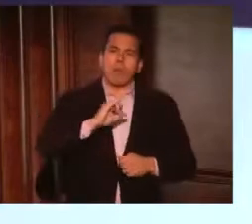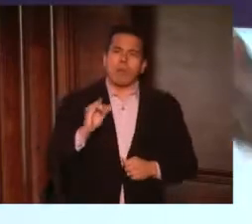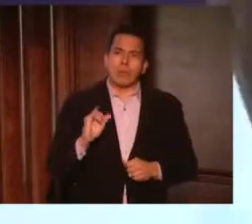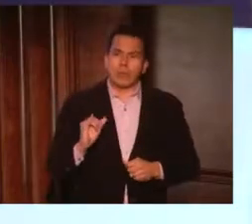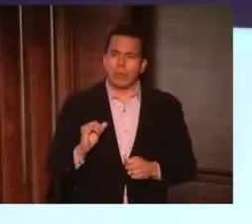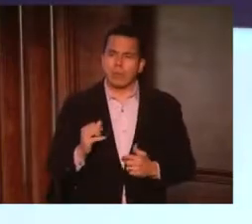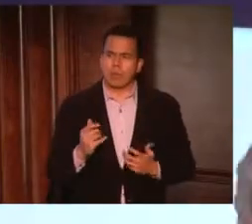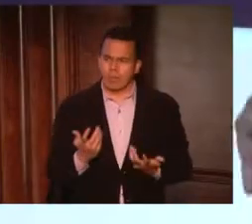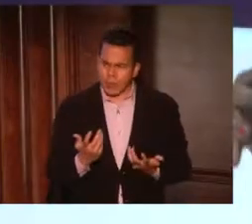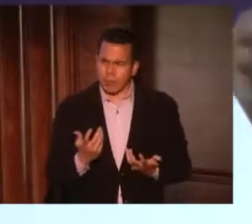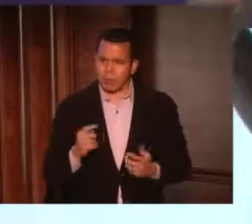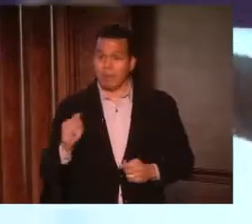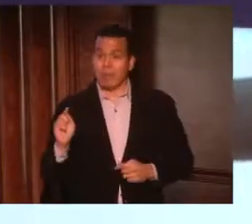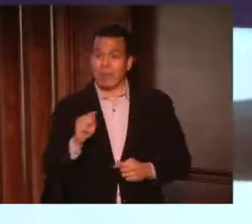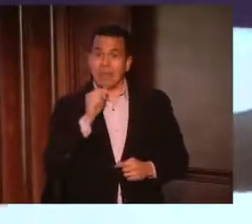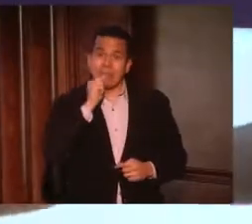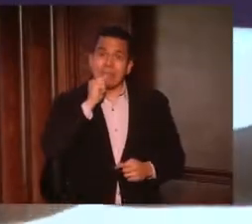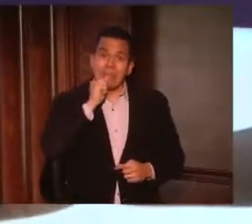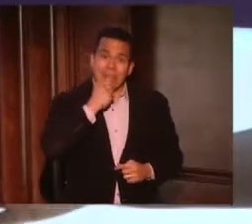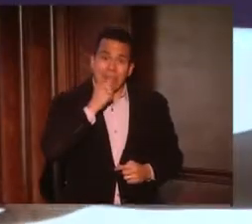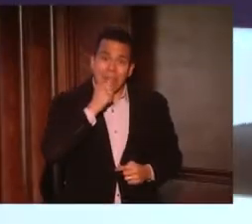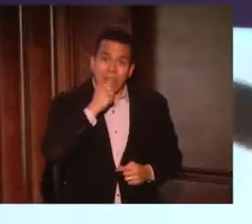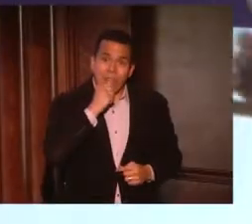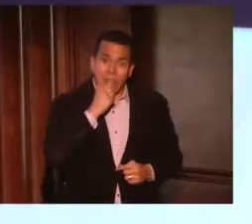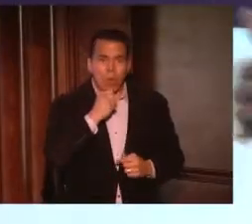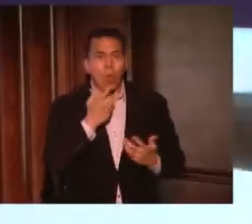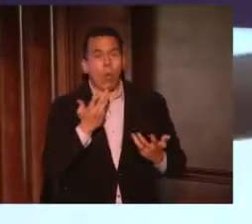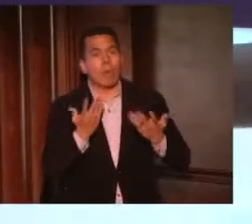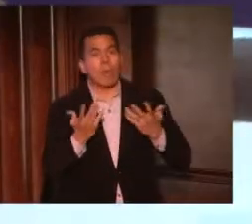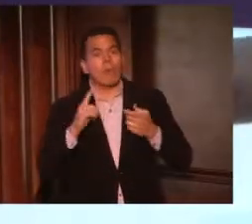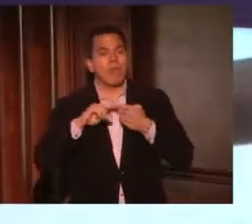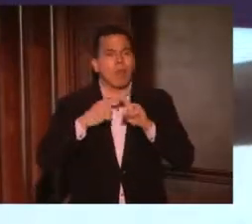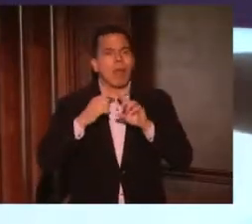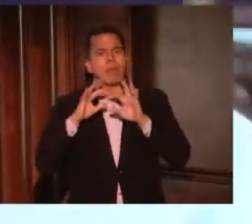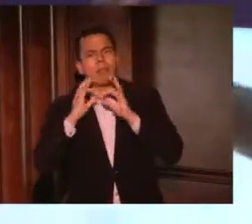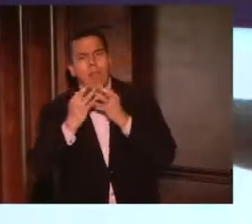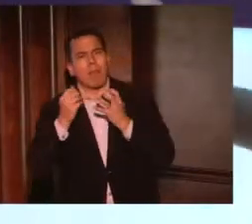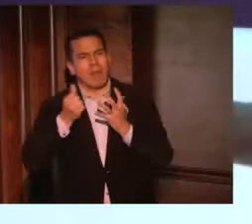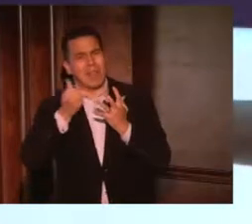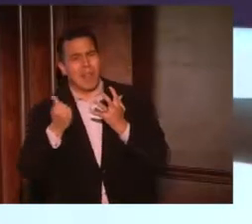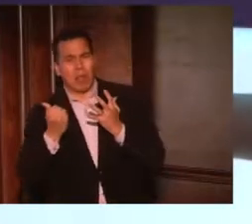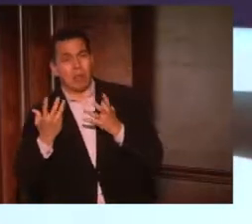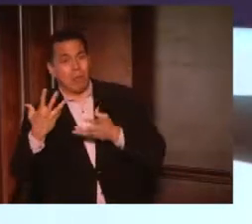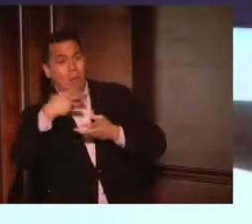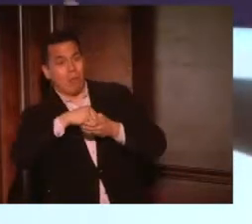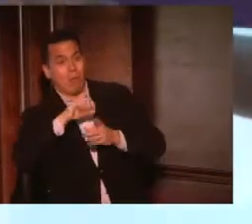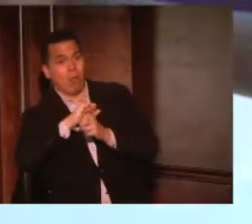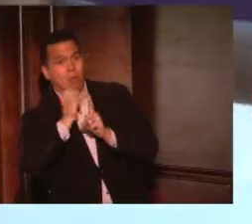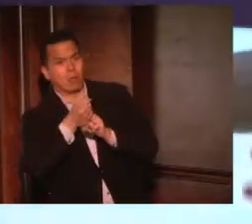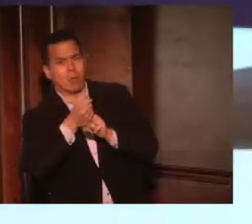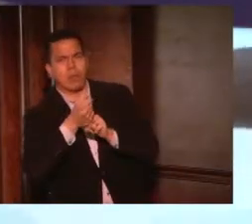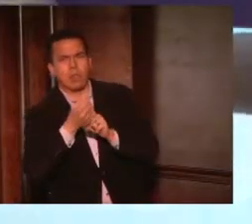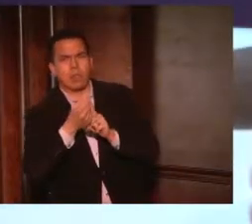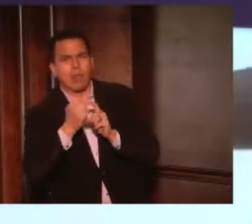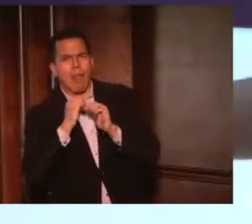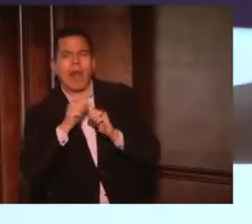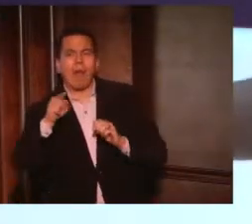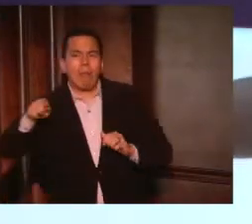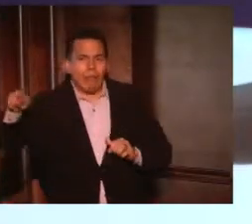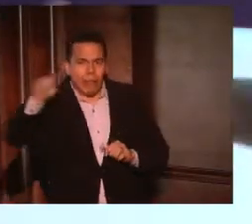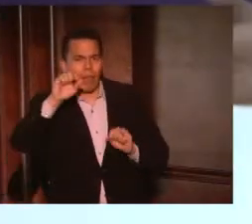how can people who've experienced, people who are caregivers of, because then that's also a group that we sometimes forget. So